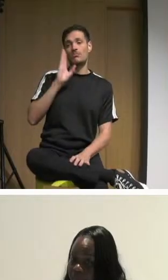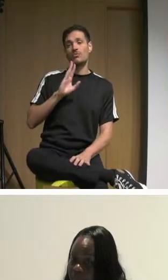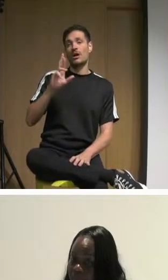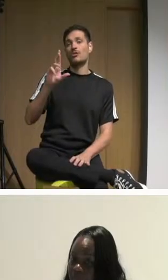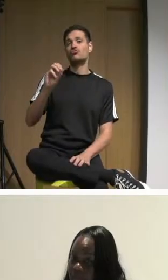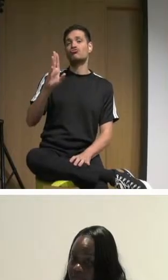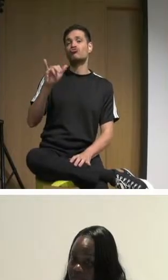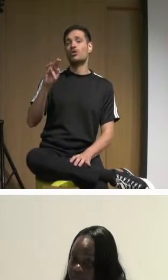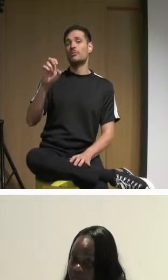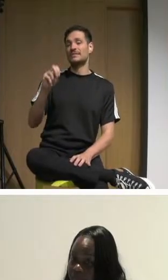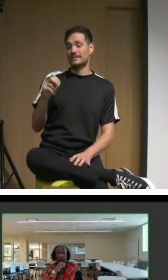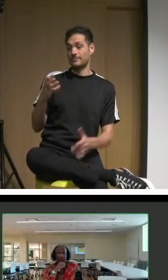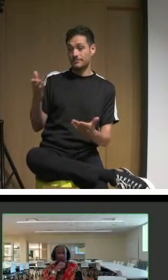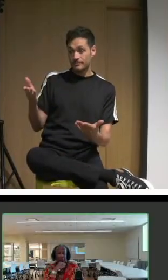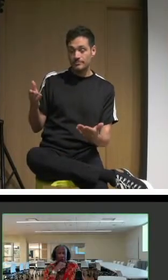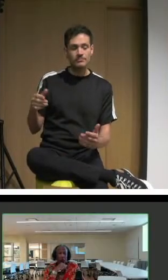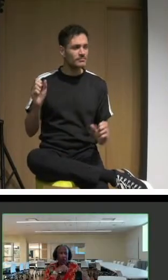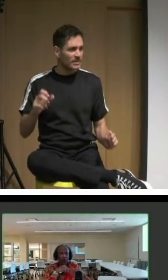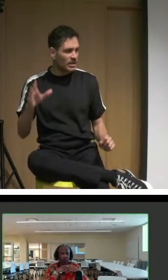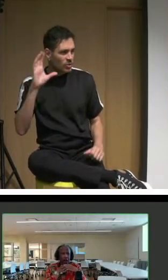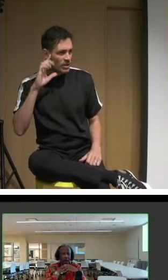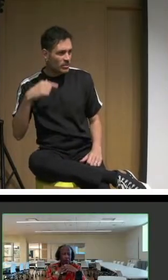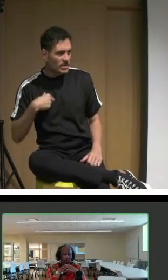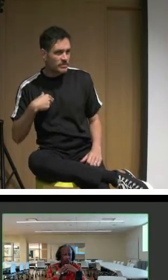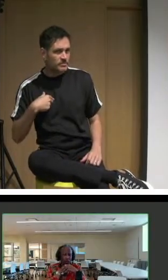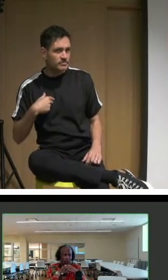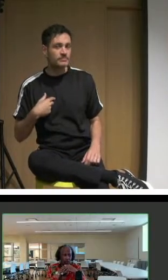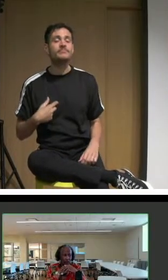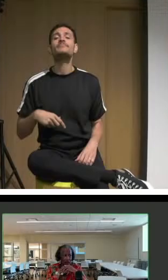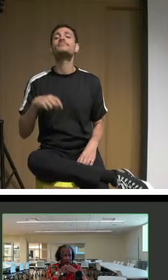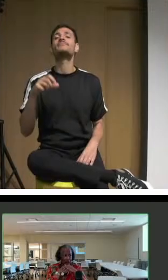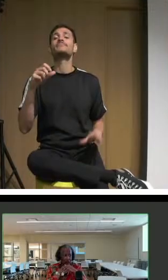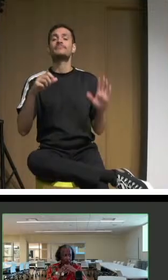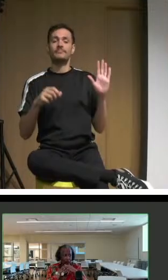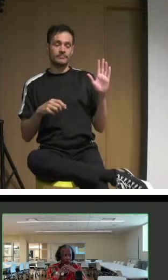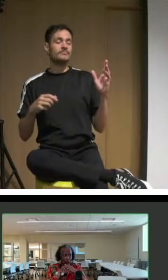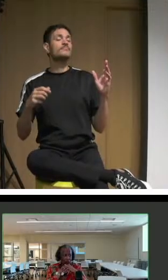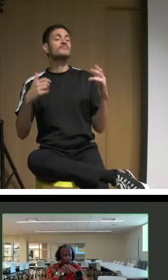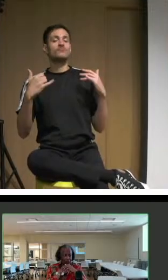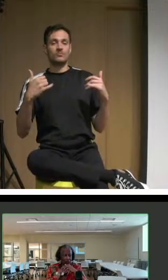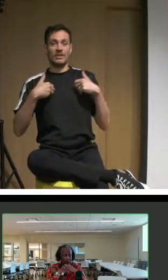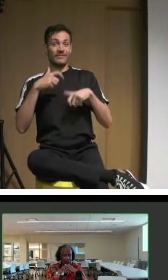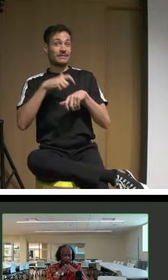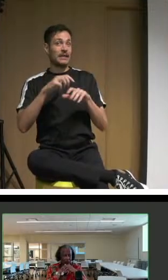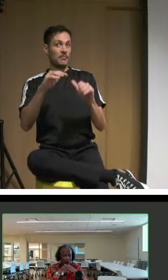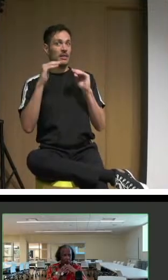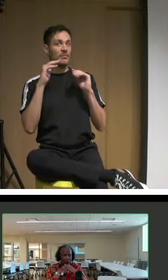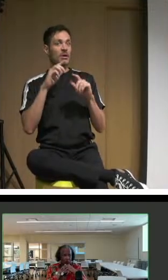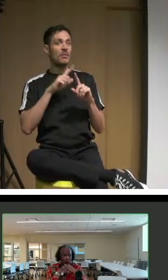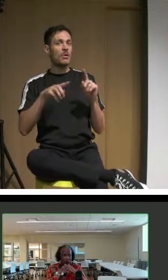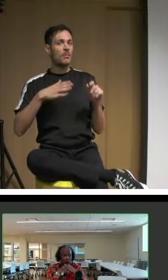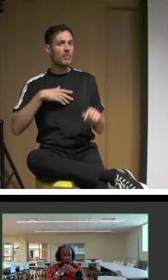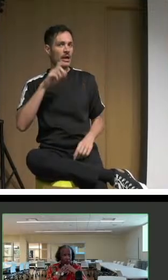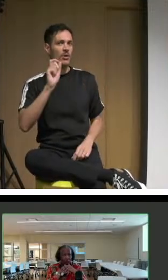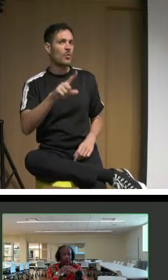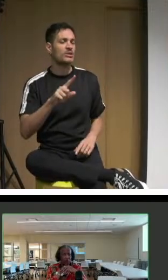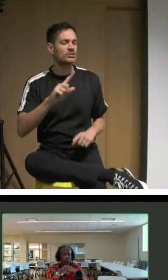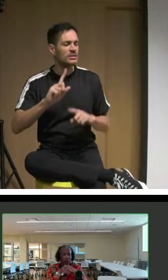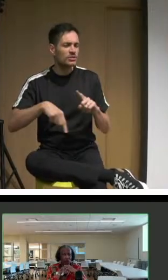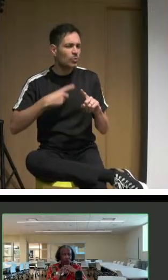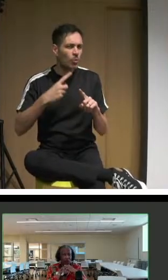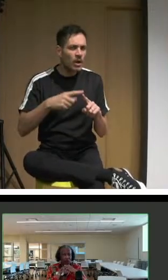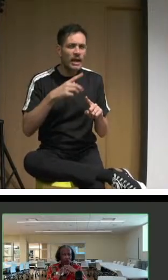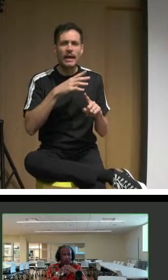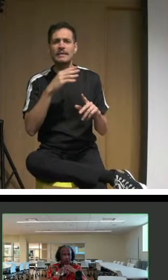Can you hear me? Yes. Well, if we're under time constraints, my question is, when are we going to do that, and how do